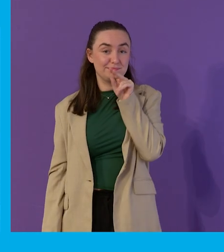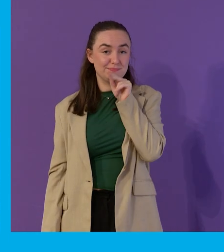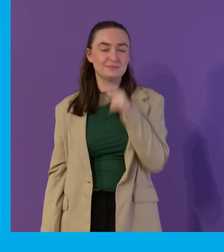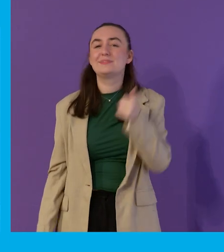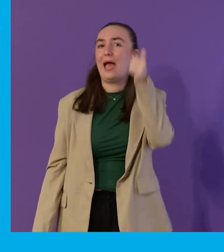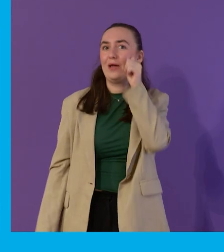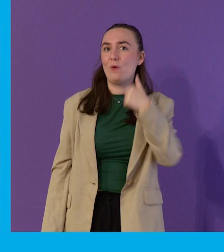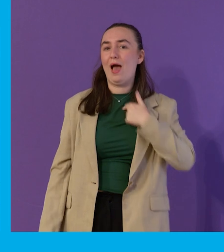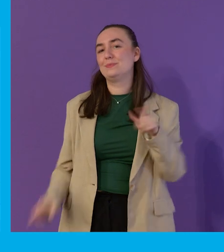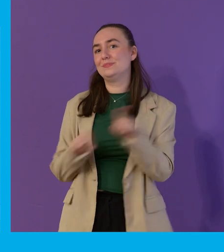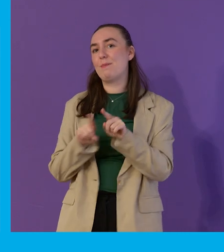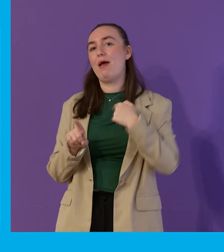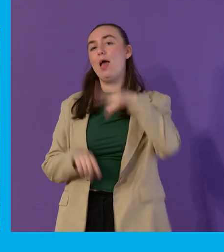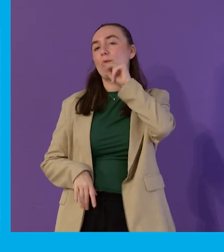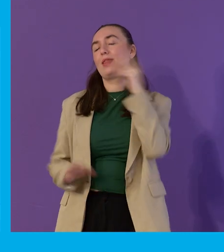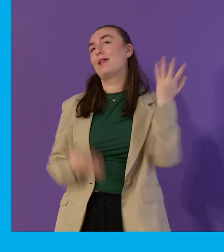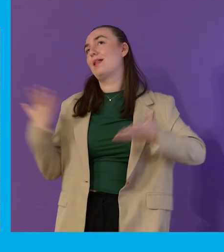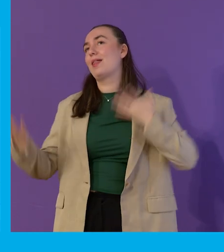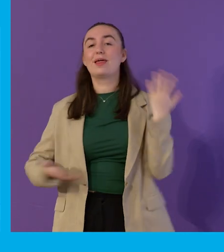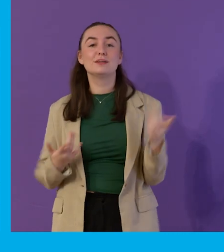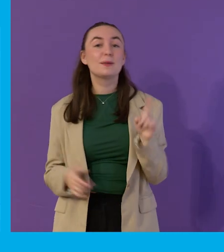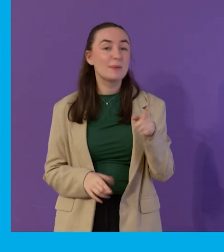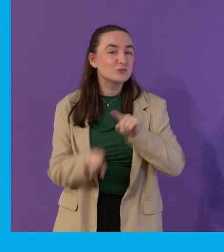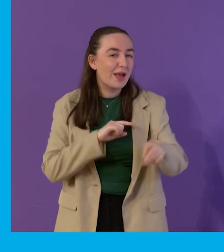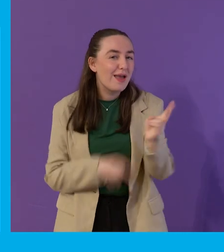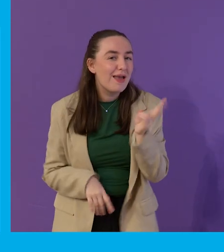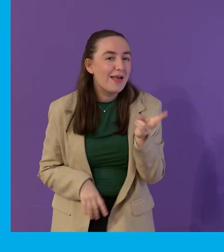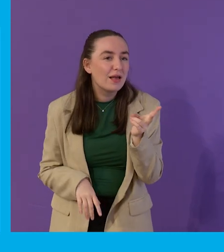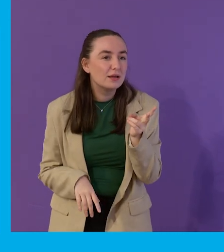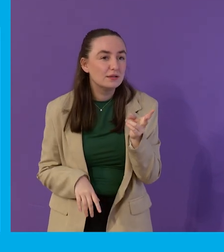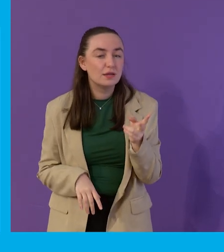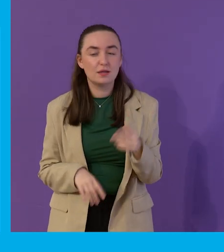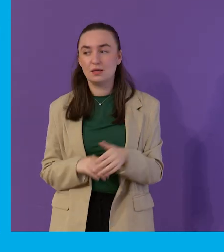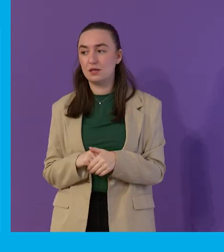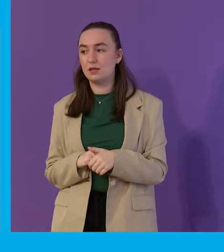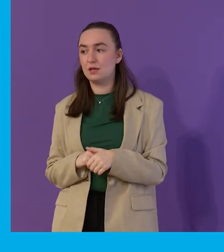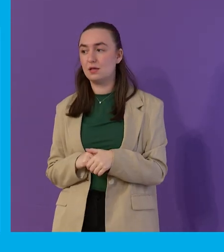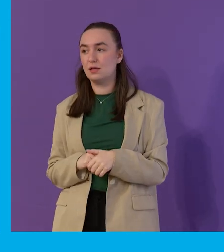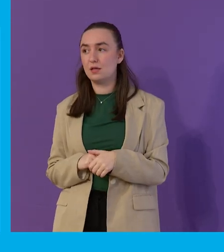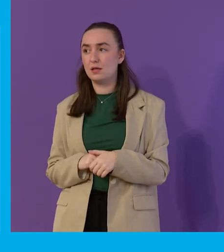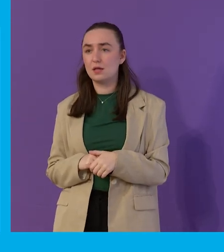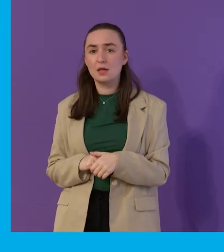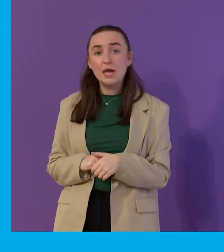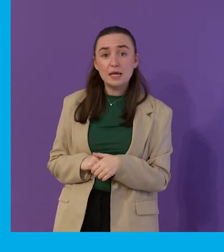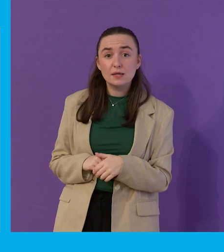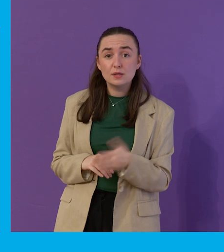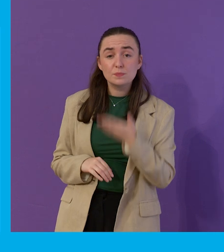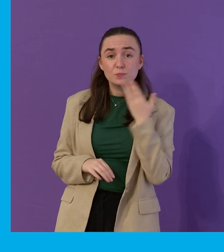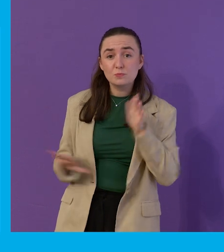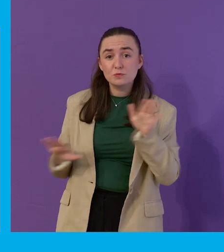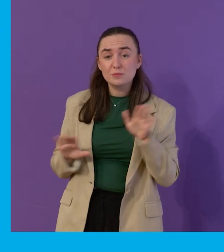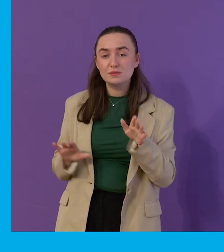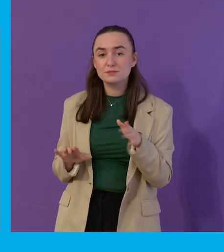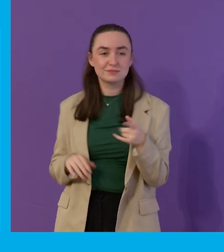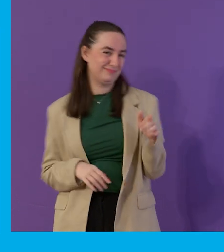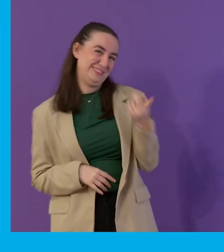I like to speak with my hands as well. Try I'll do again. My very best. Is that without movement? Keep